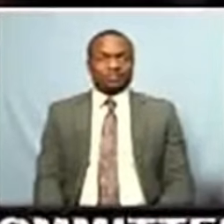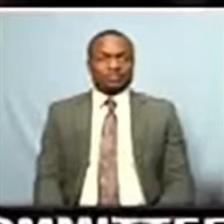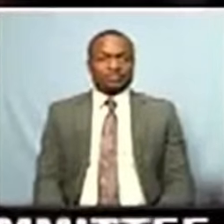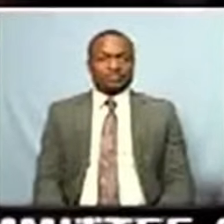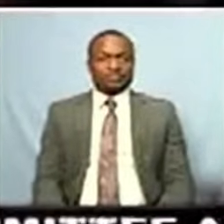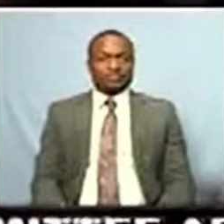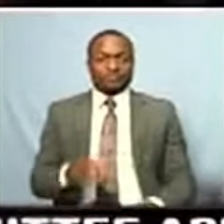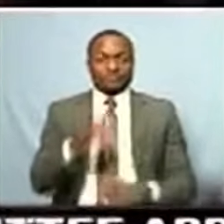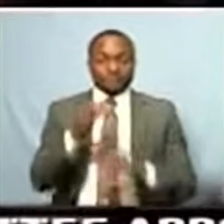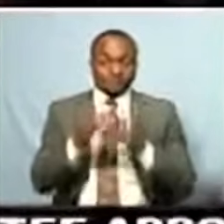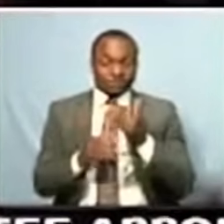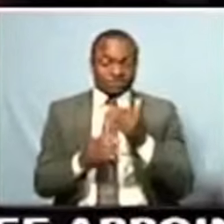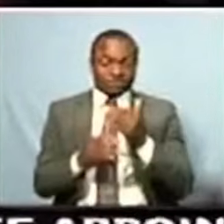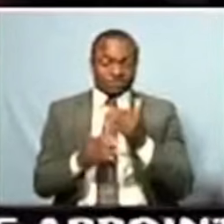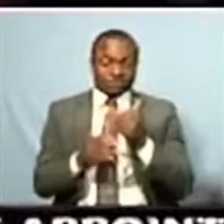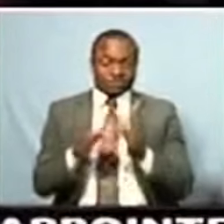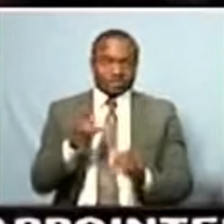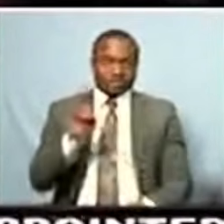and clause